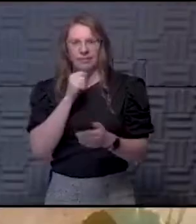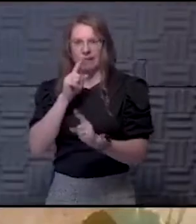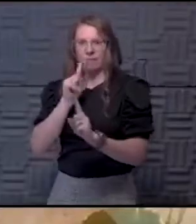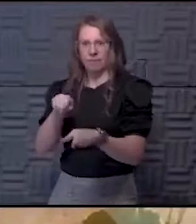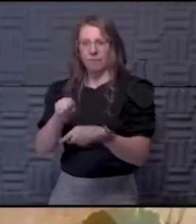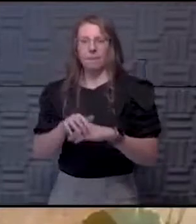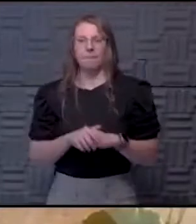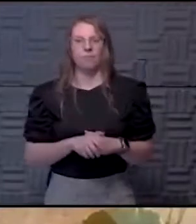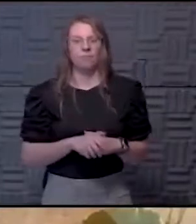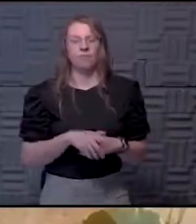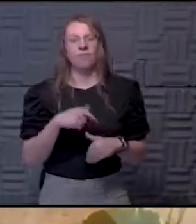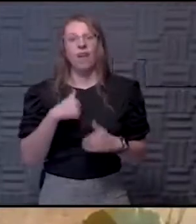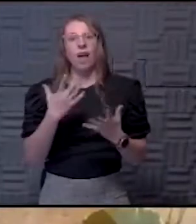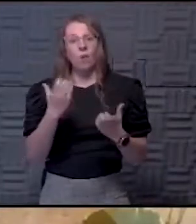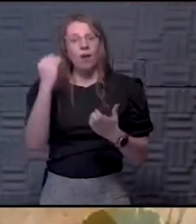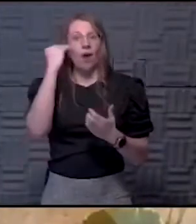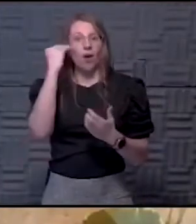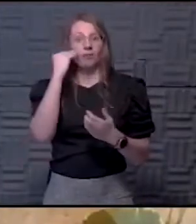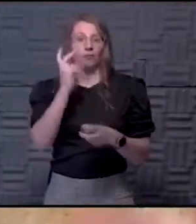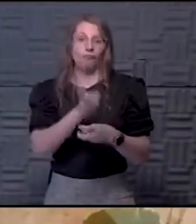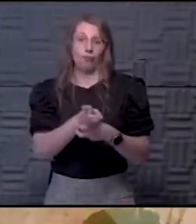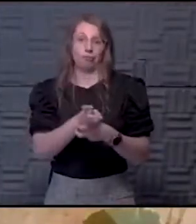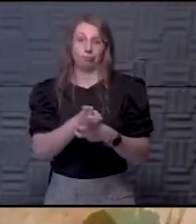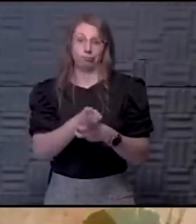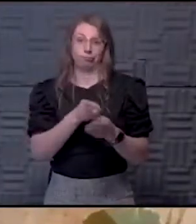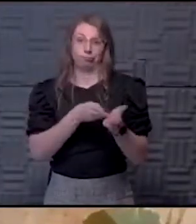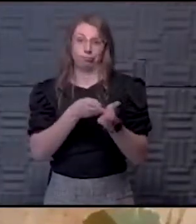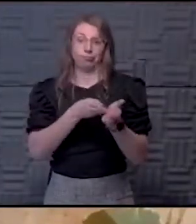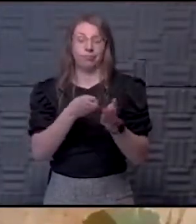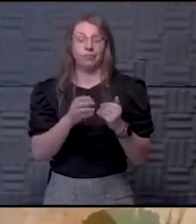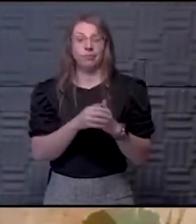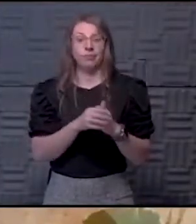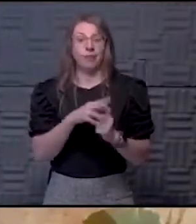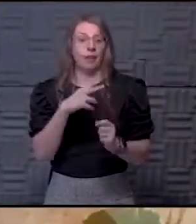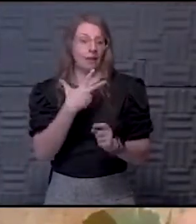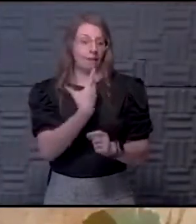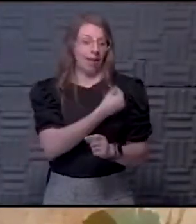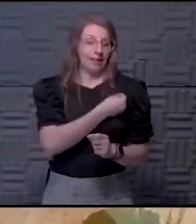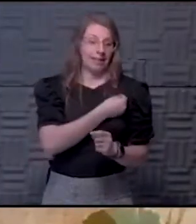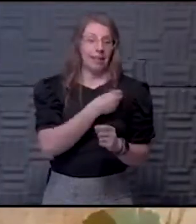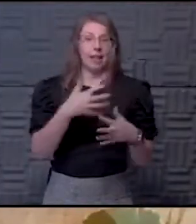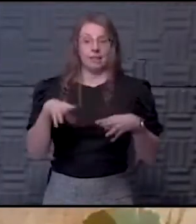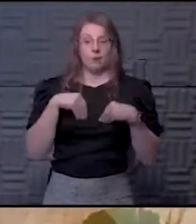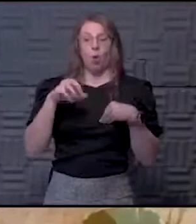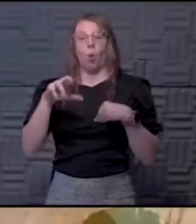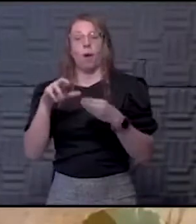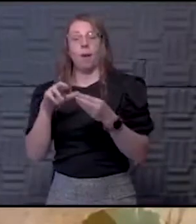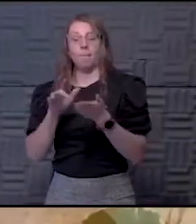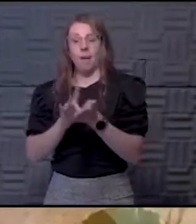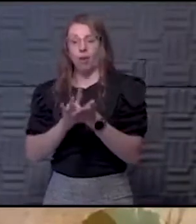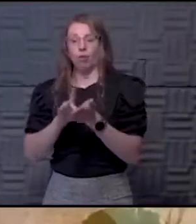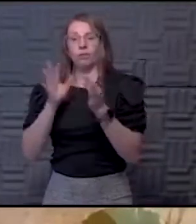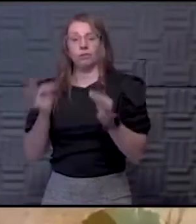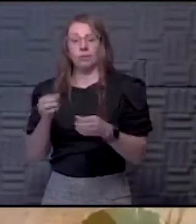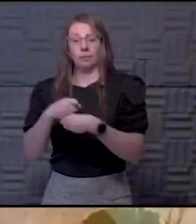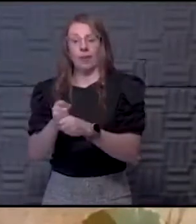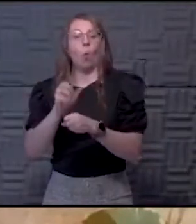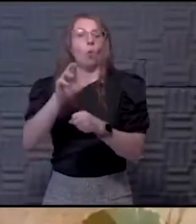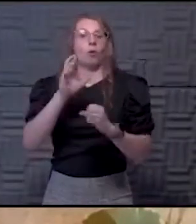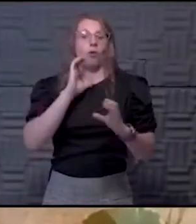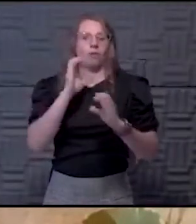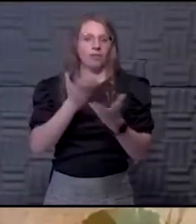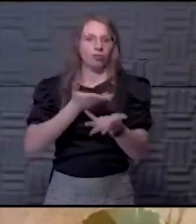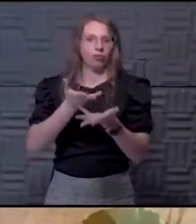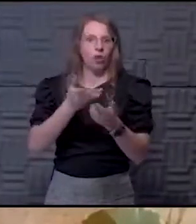I want to acknowledge it is hard. And again, whether we're talking about vaccine acceptance or medical decision making or conversations